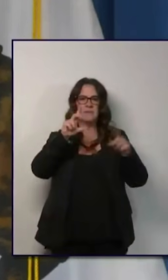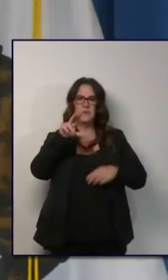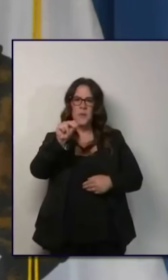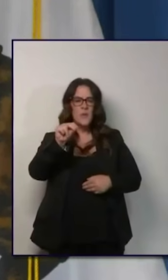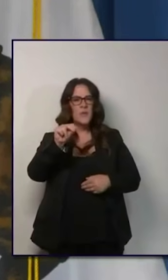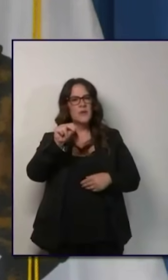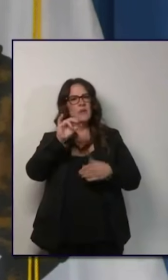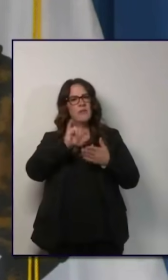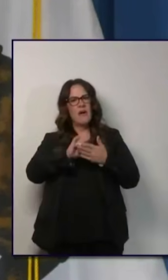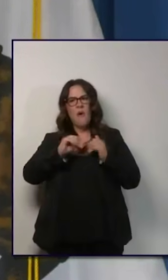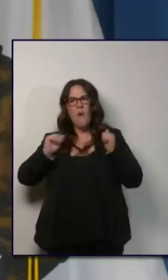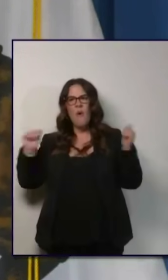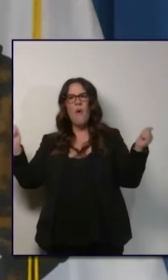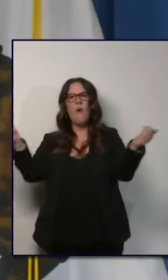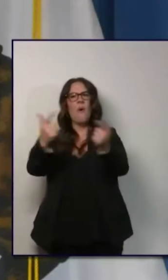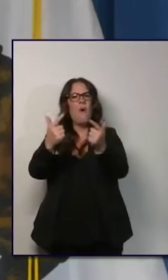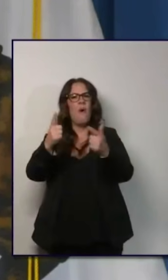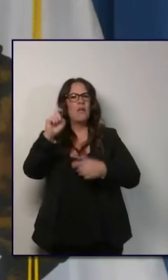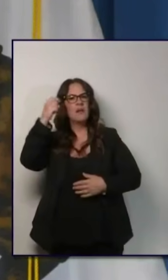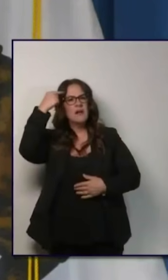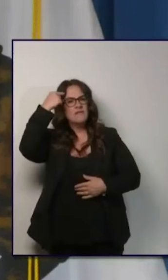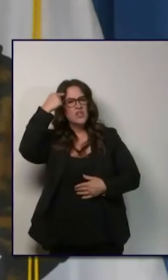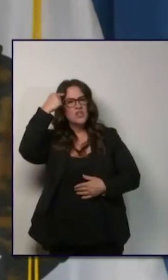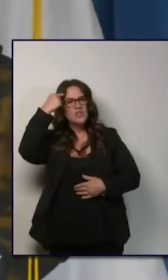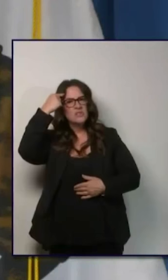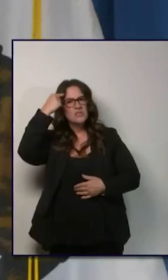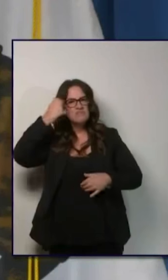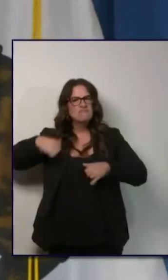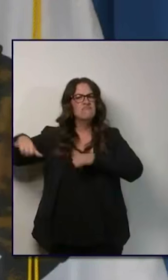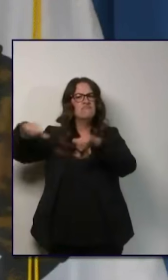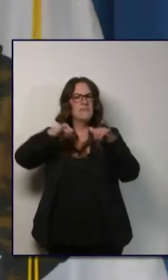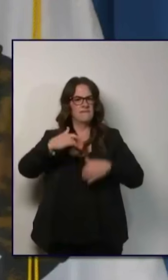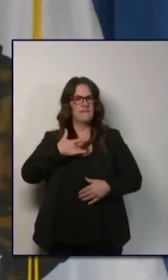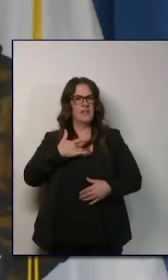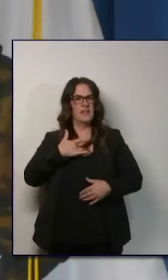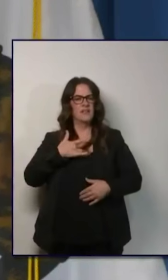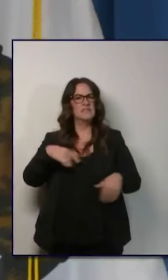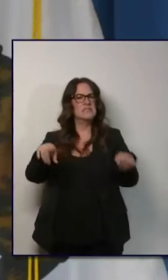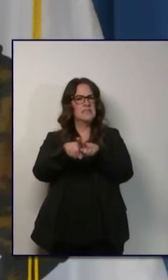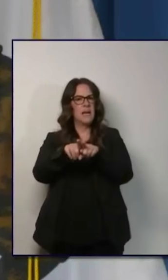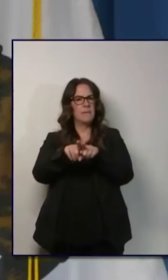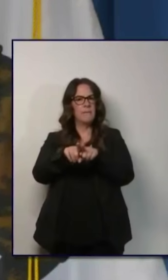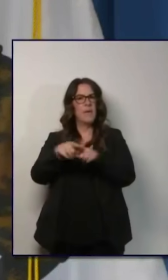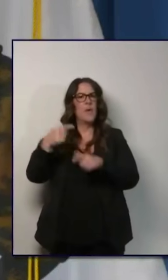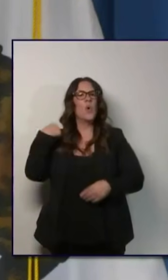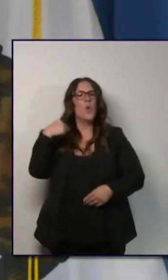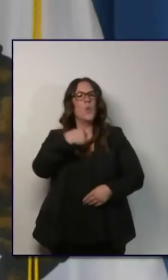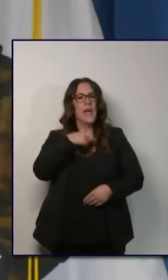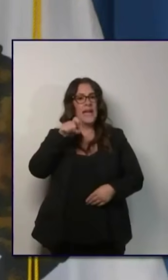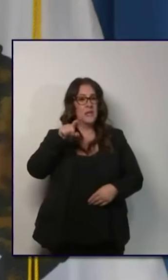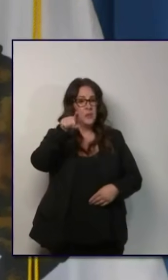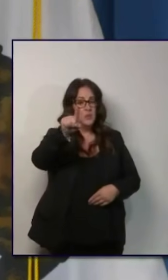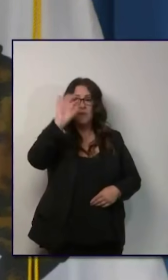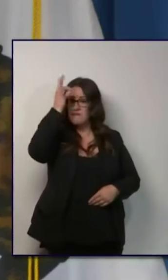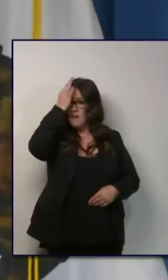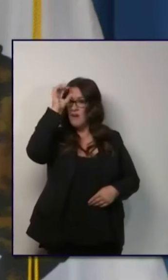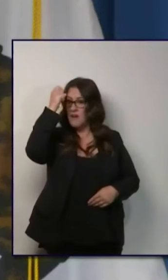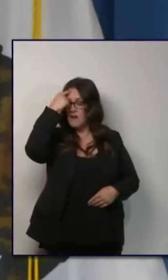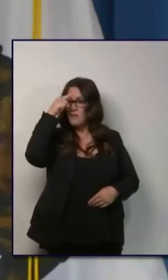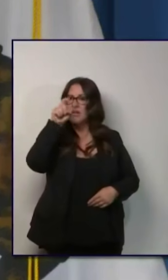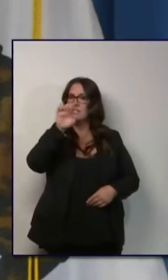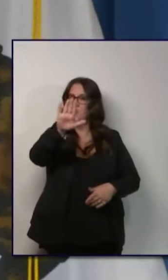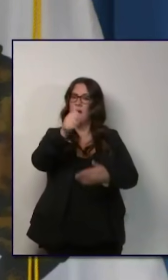these lines. It's governors all across this country. The federal government, we need you. These cuts can